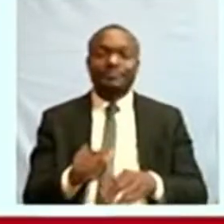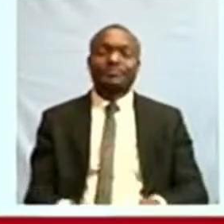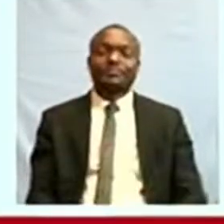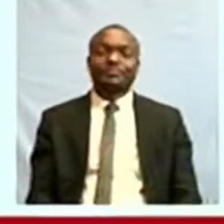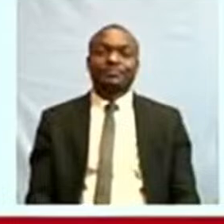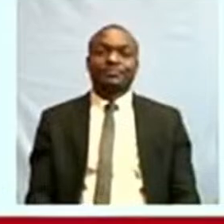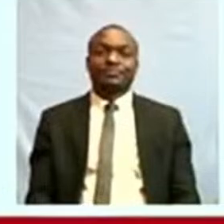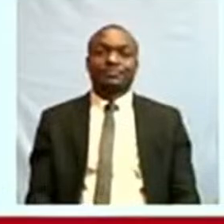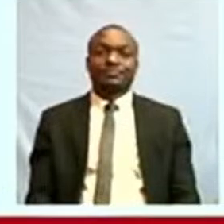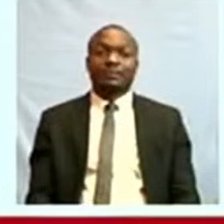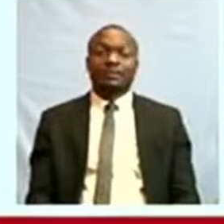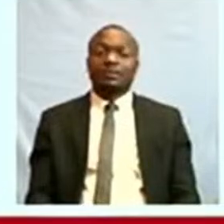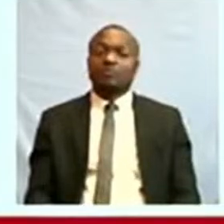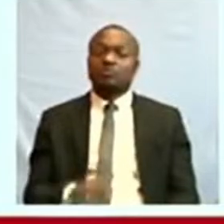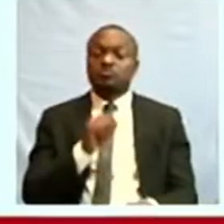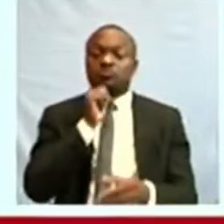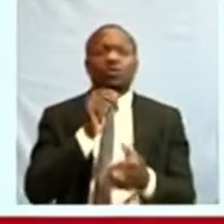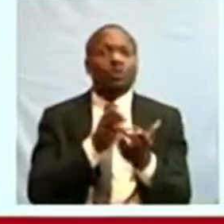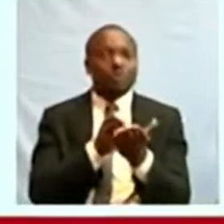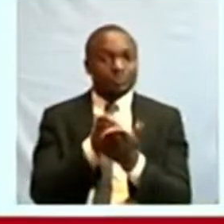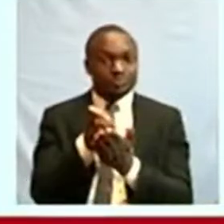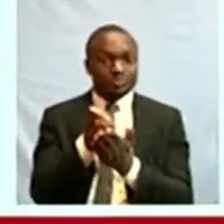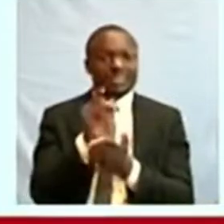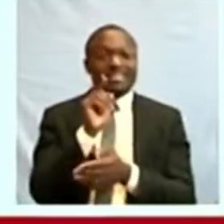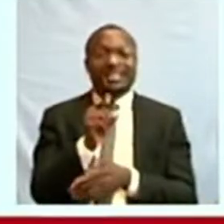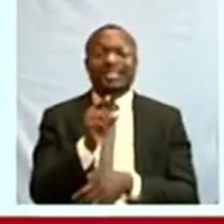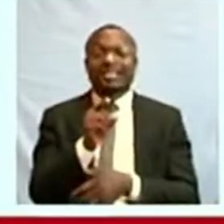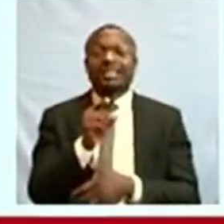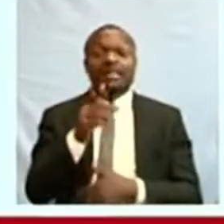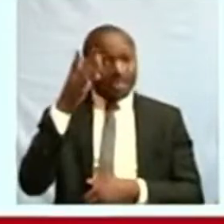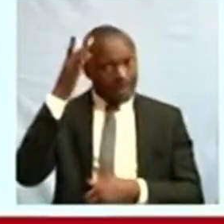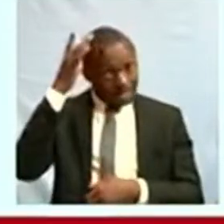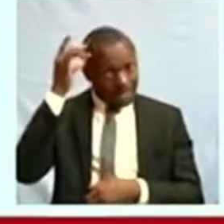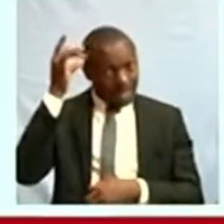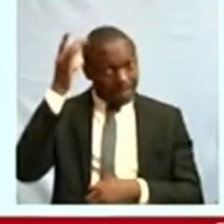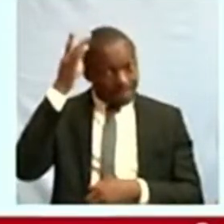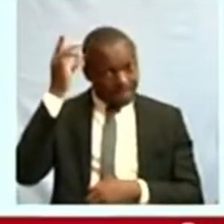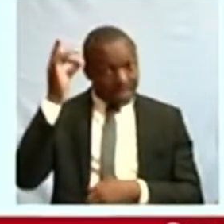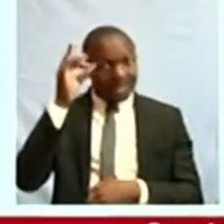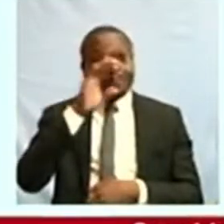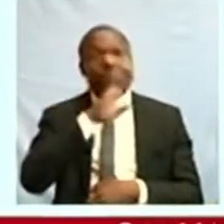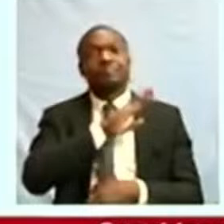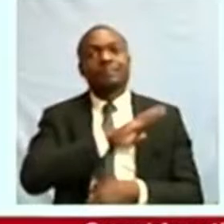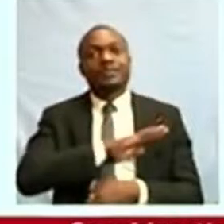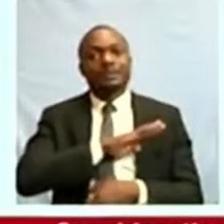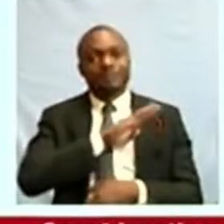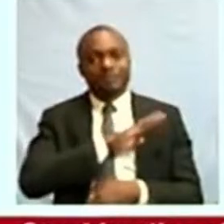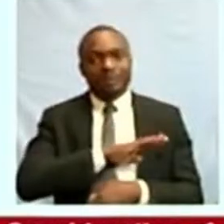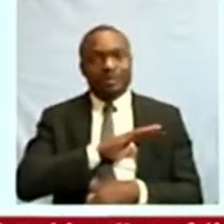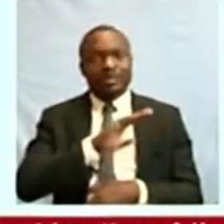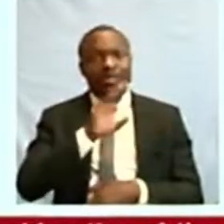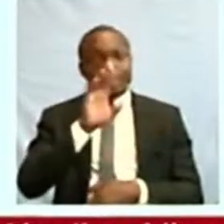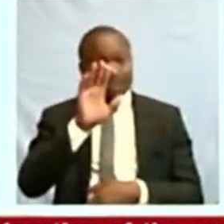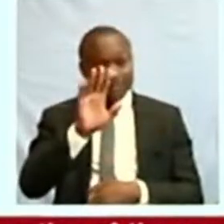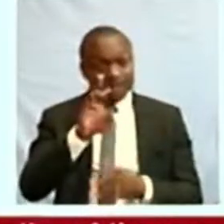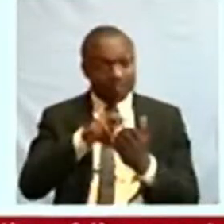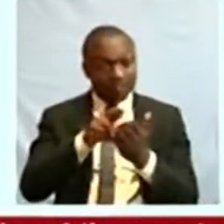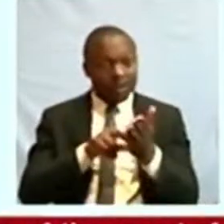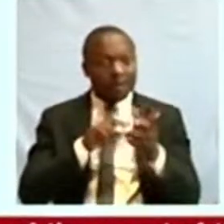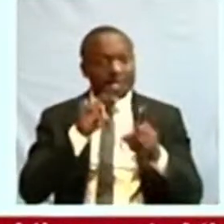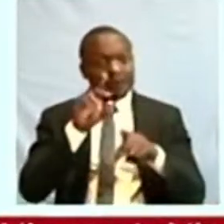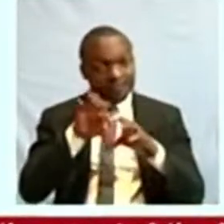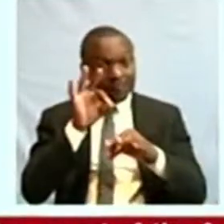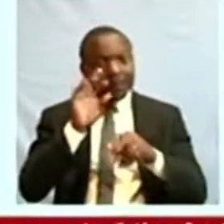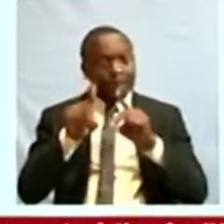actually dishonesty and is criminal behavior. We are actually on record where you do find that people who